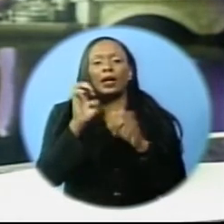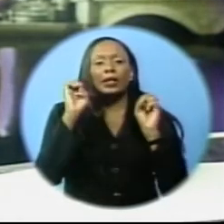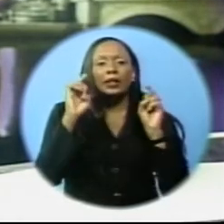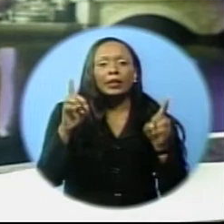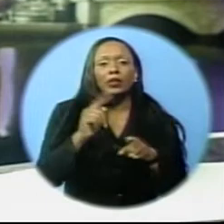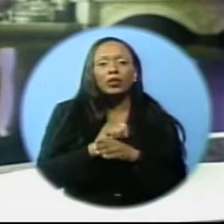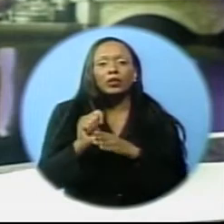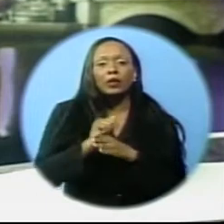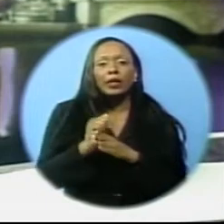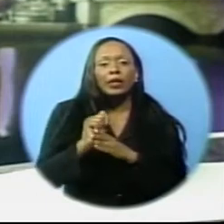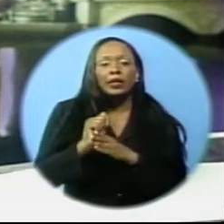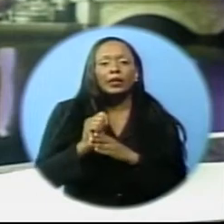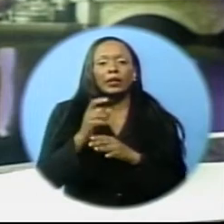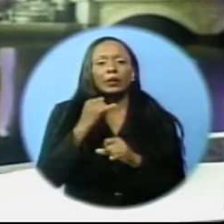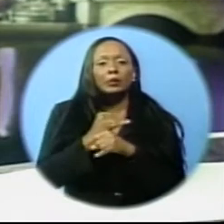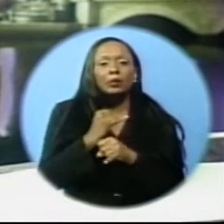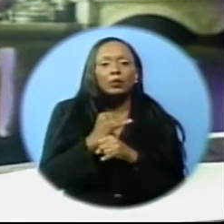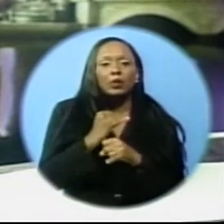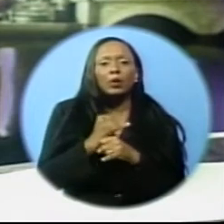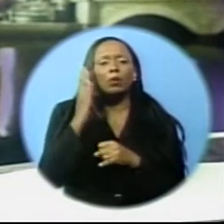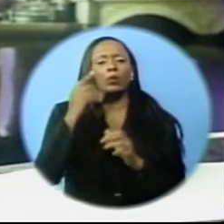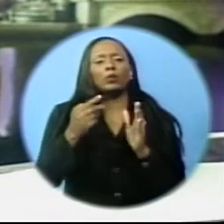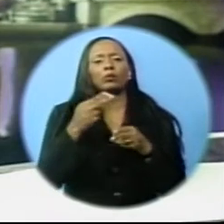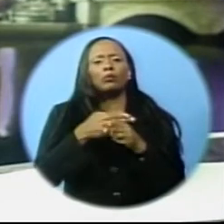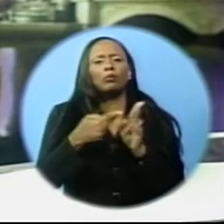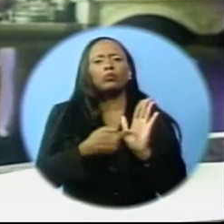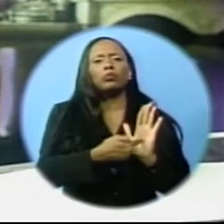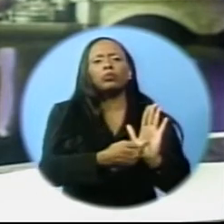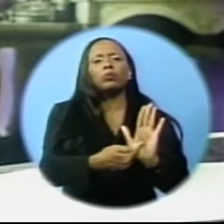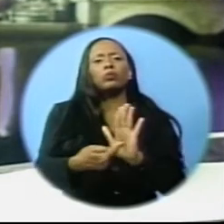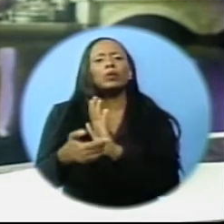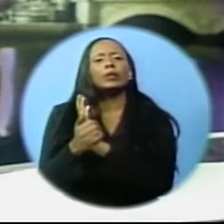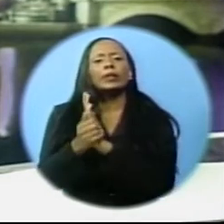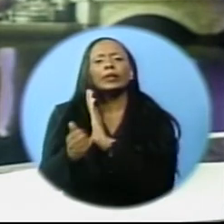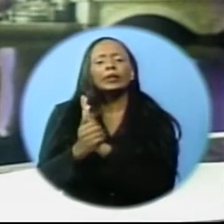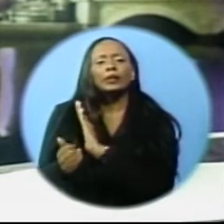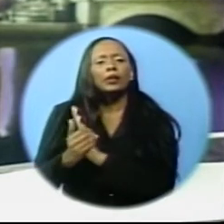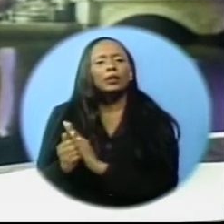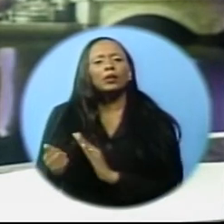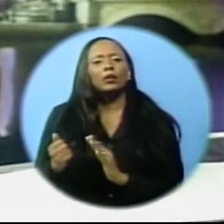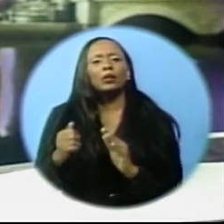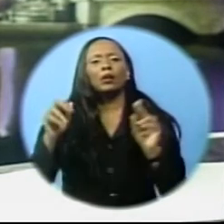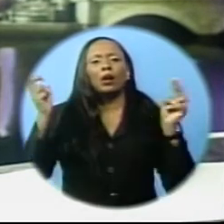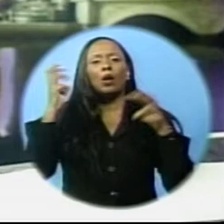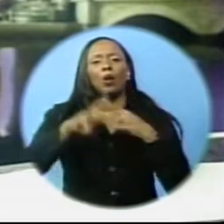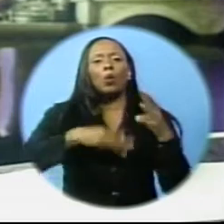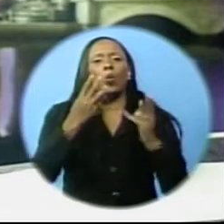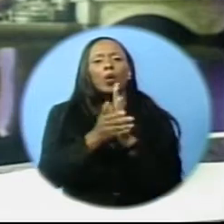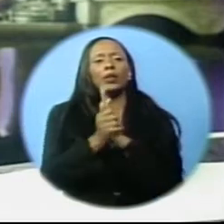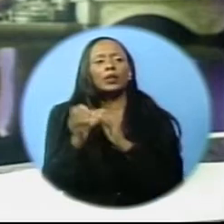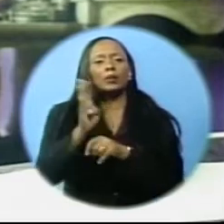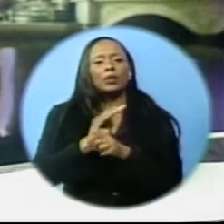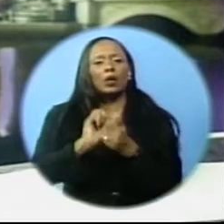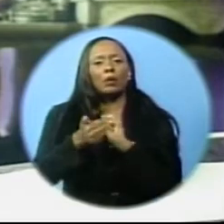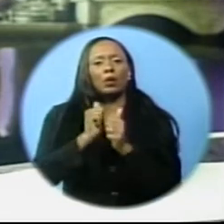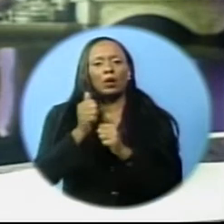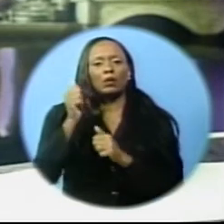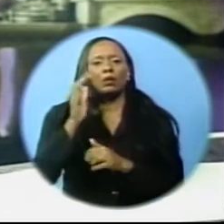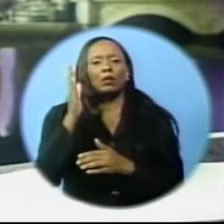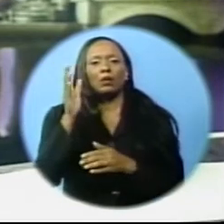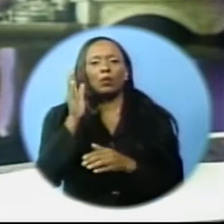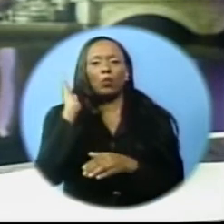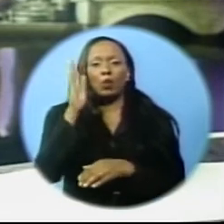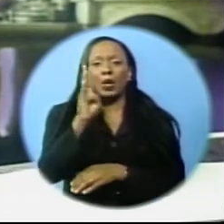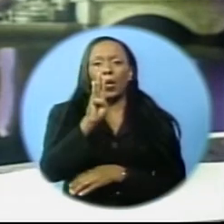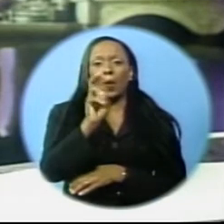soon have the opportunity to showcase their skills. It will come when the World Skills Barbados competition is held during BMEX between